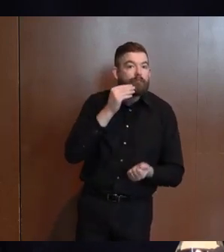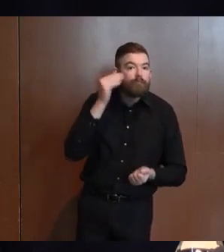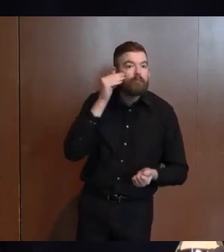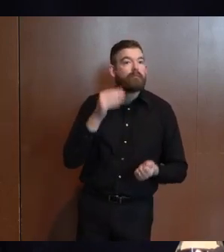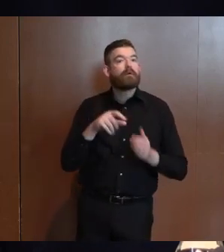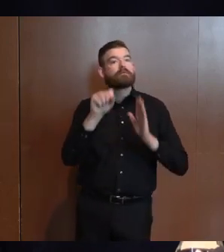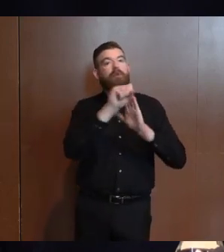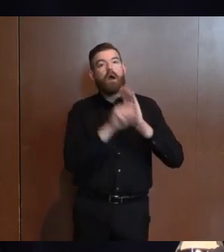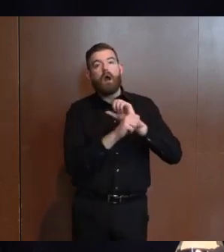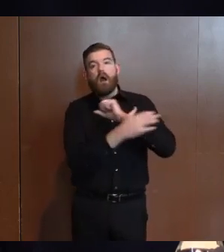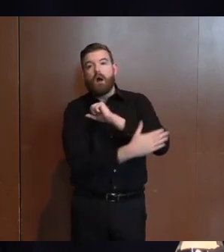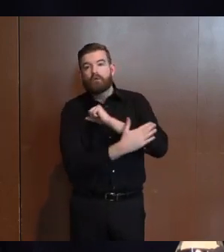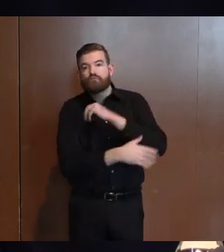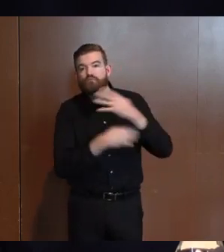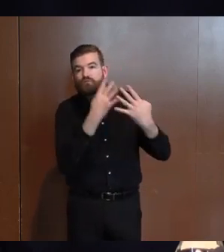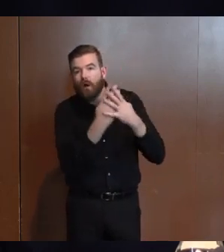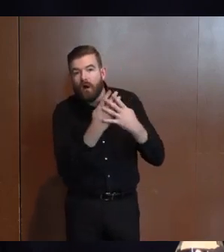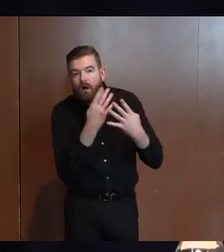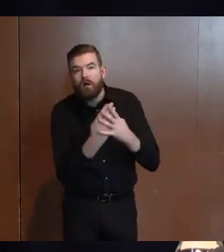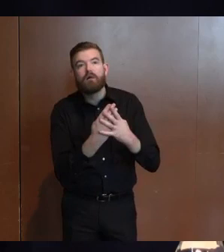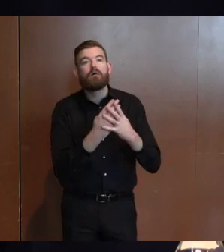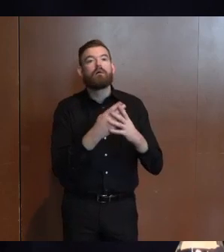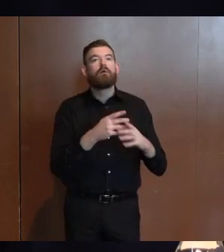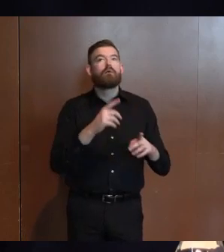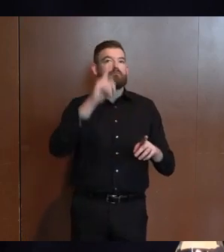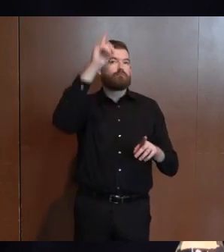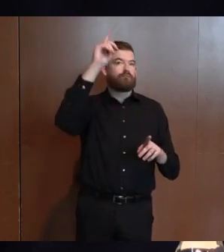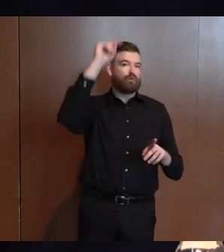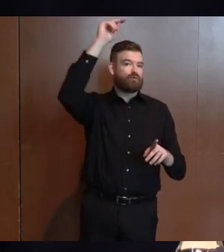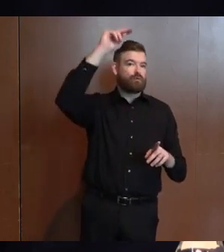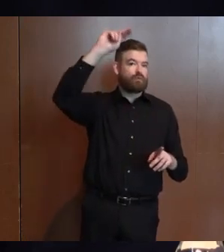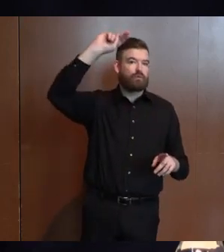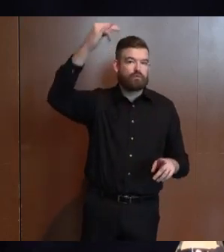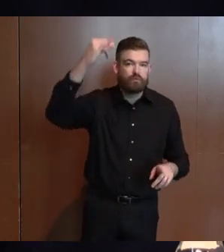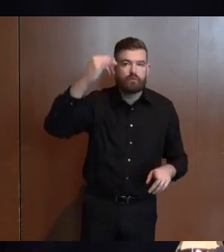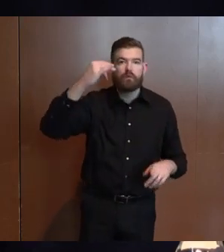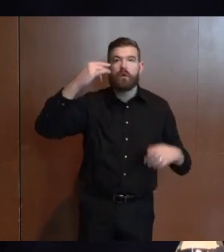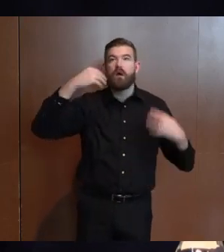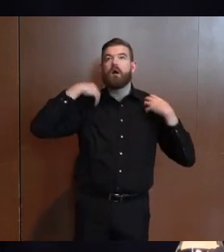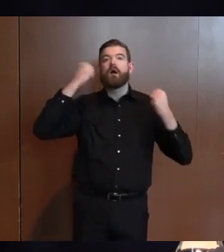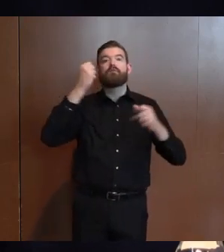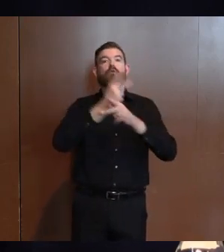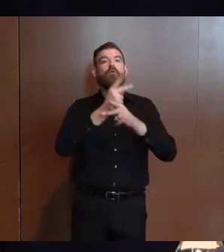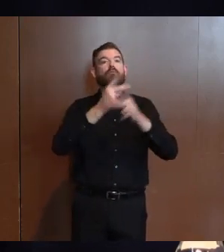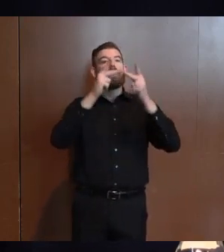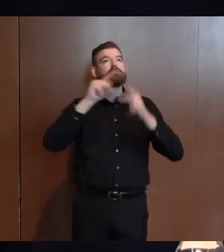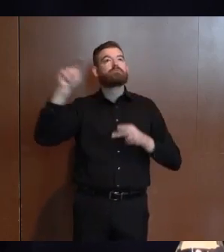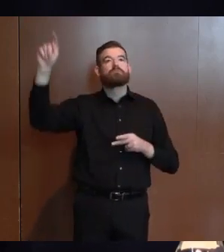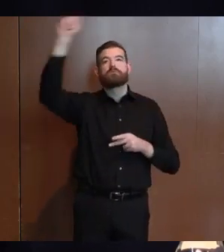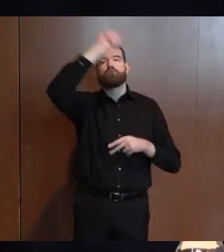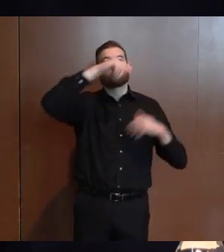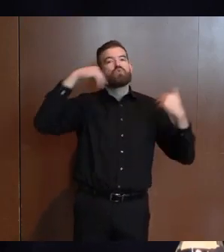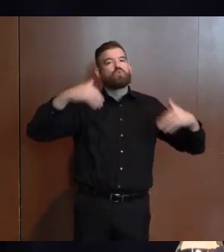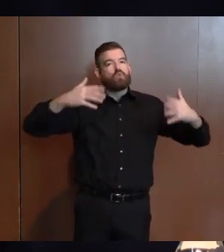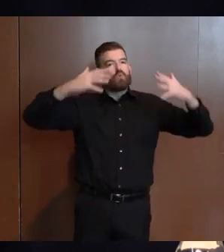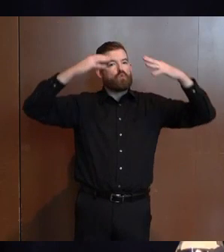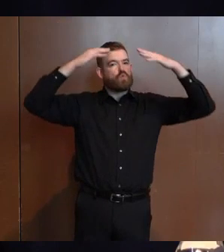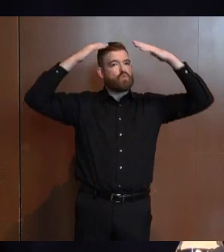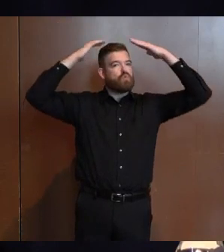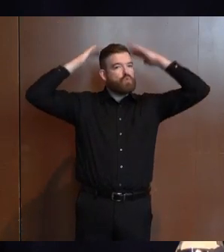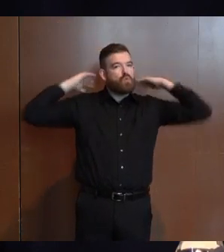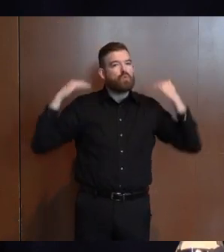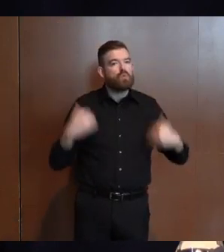on our healthcare facilities in the northern region just underscores how important social distancing